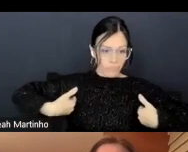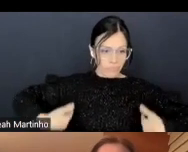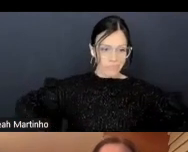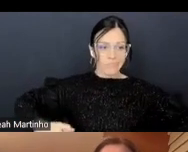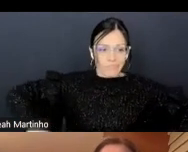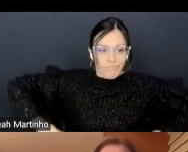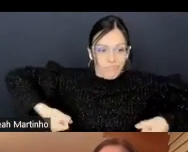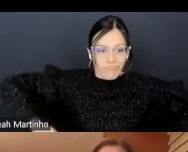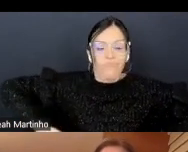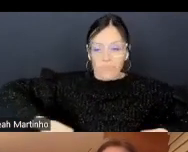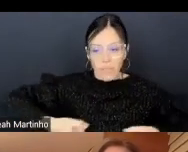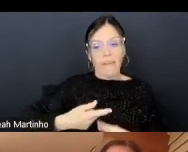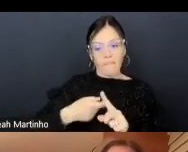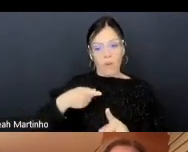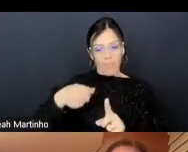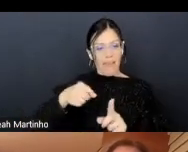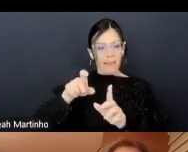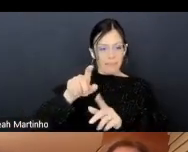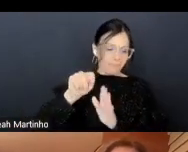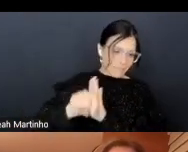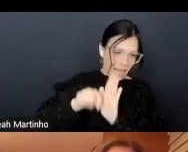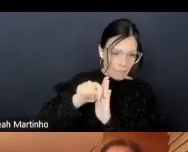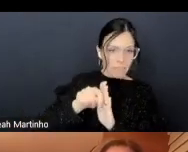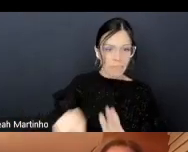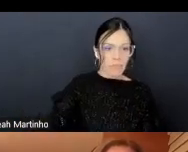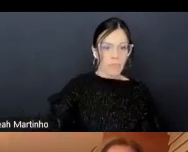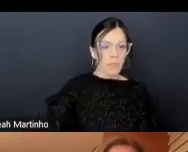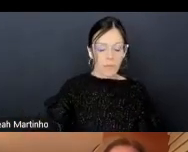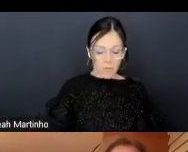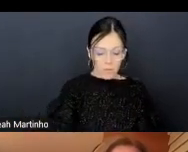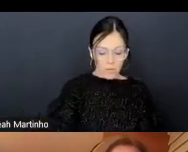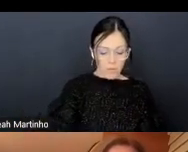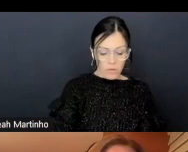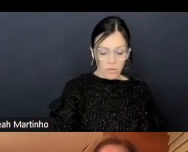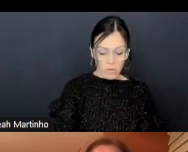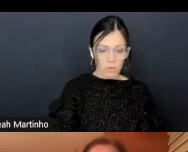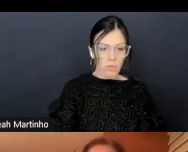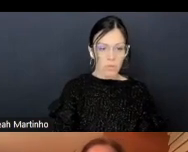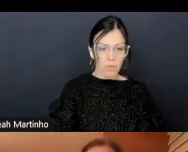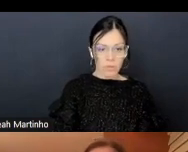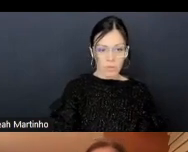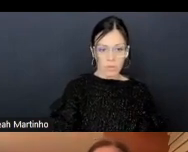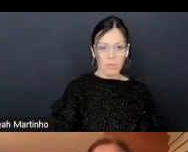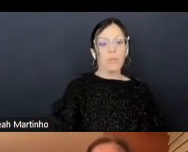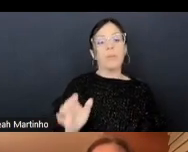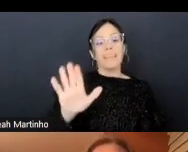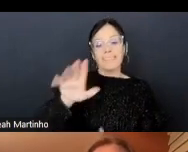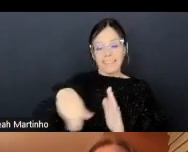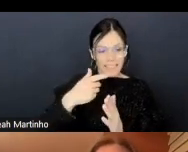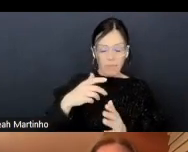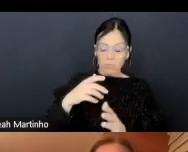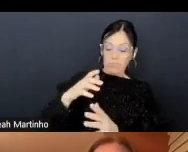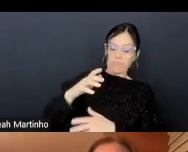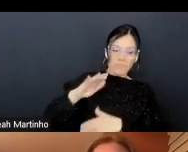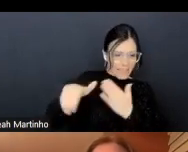that was from this era in his uh senate his congressional era his entire congressional career